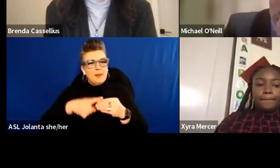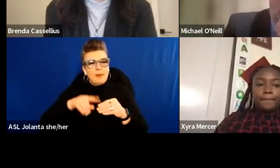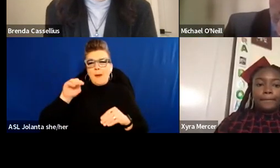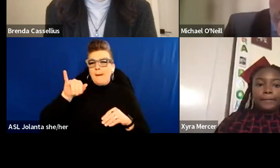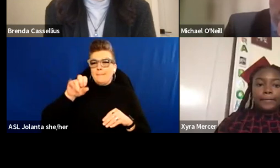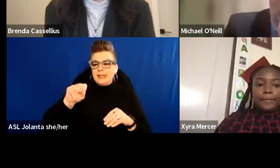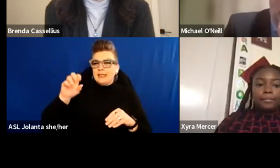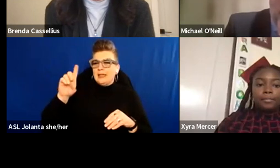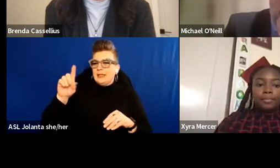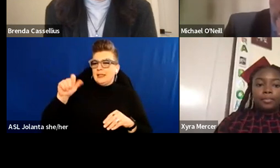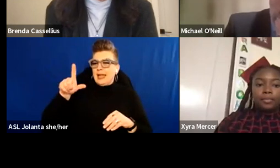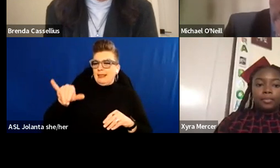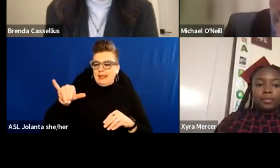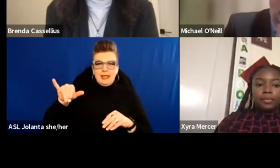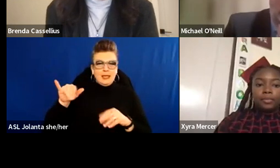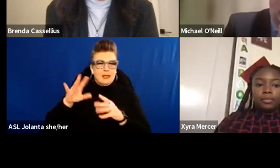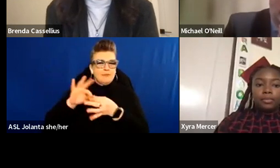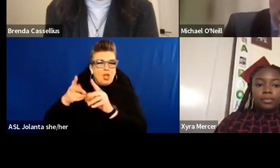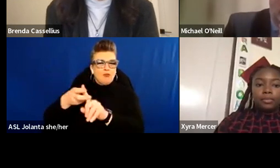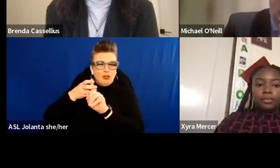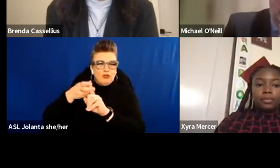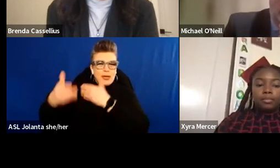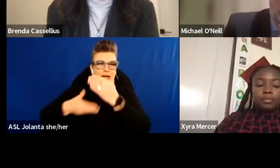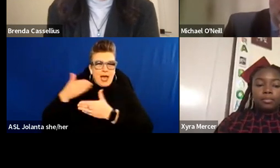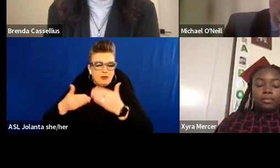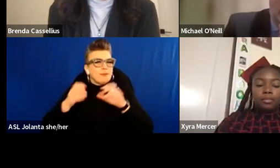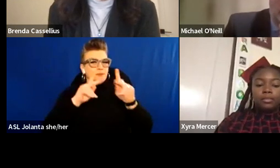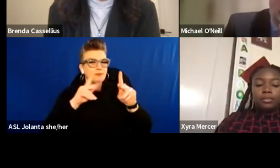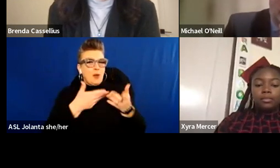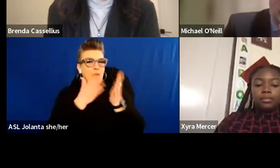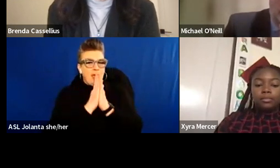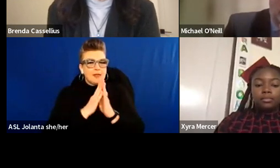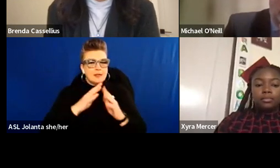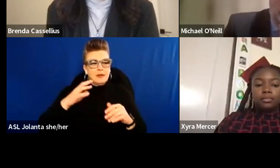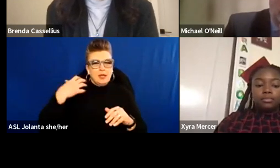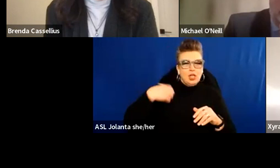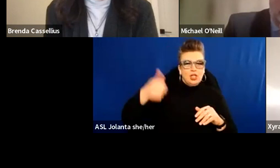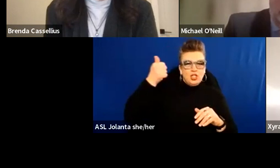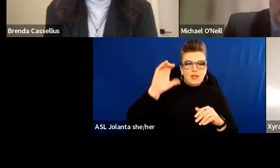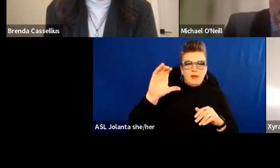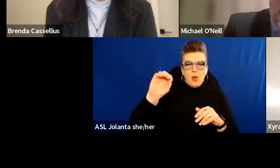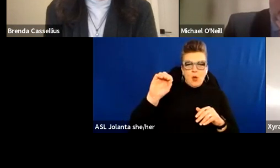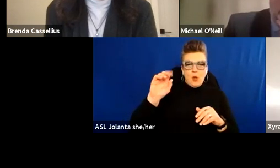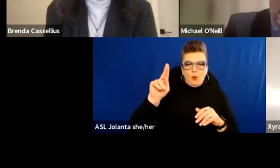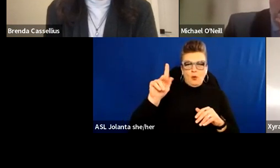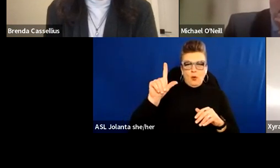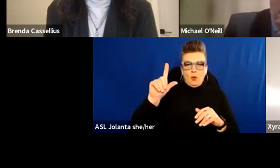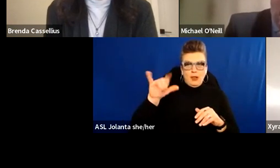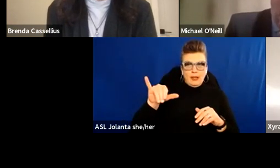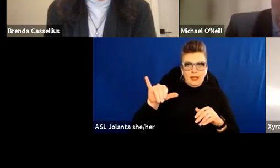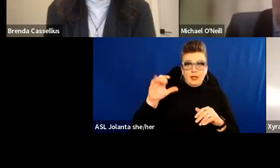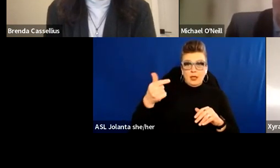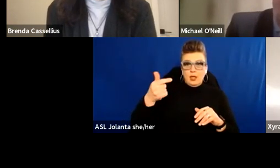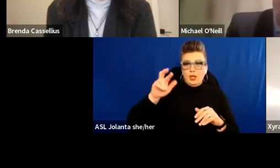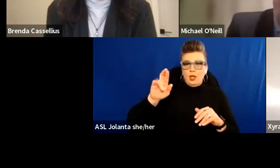hiring around our recruitment side um i will have um chief coakley grice respond to you i know that when she was